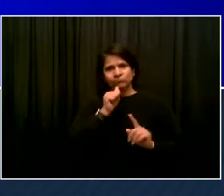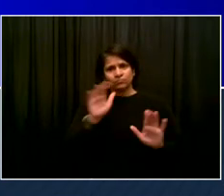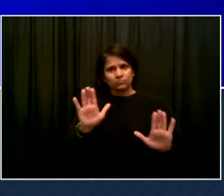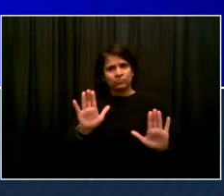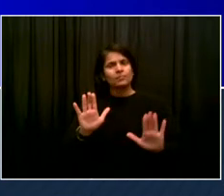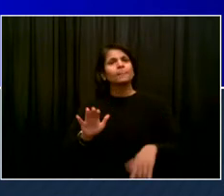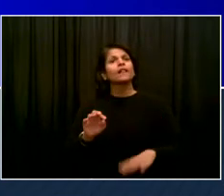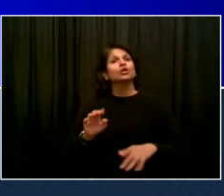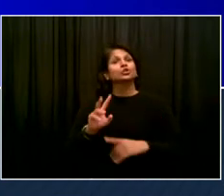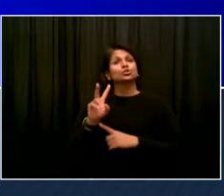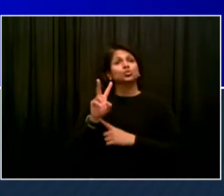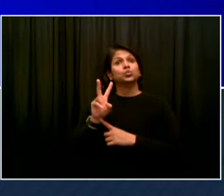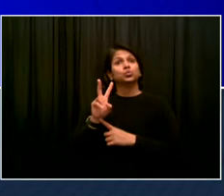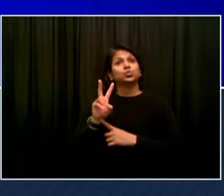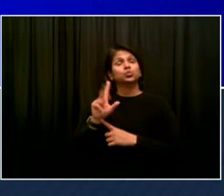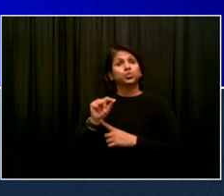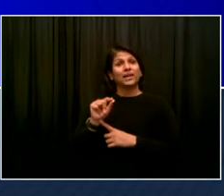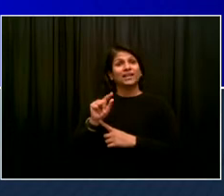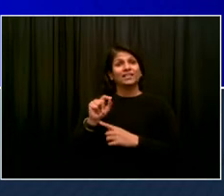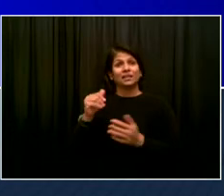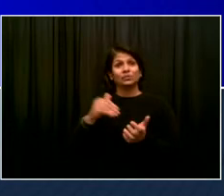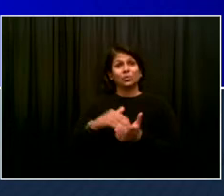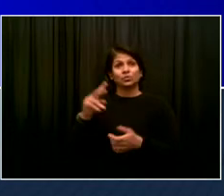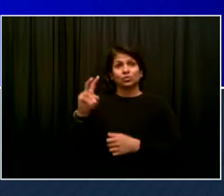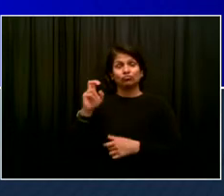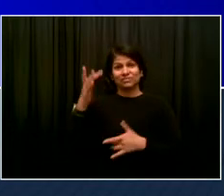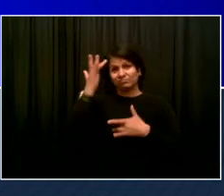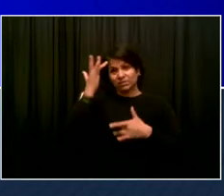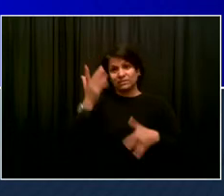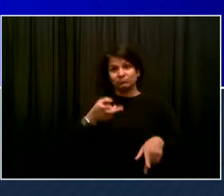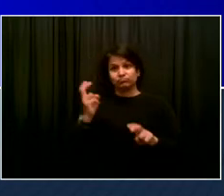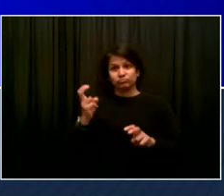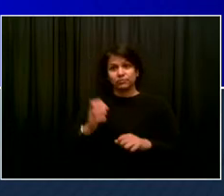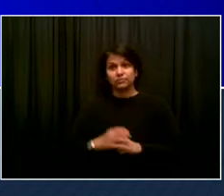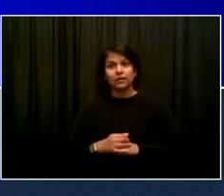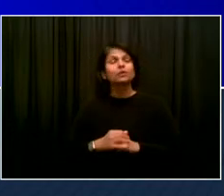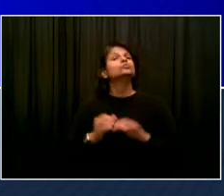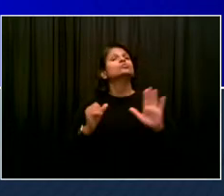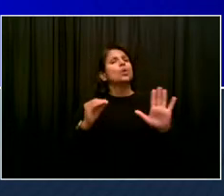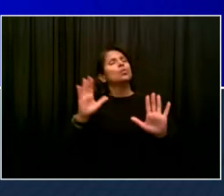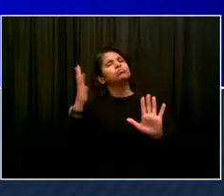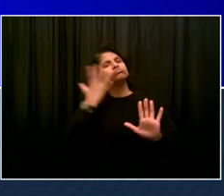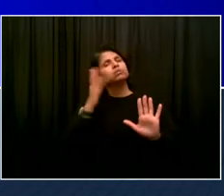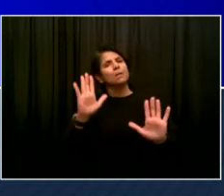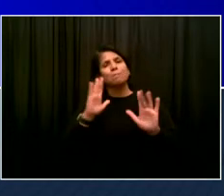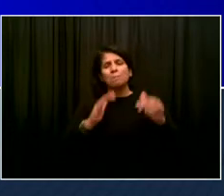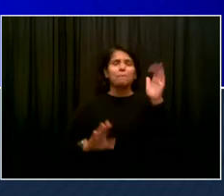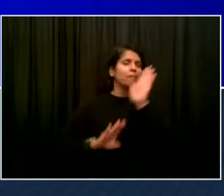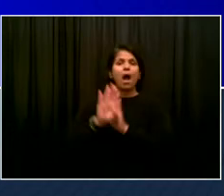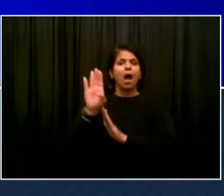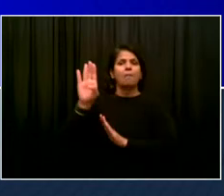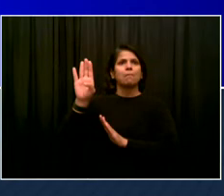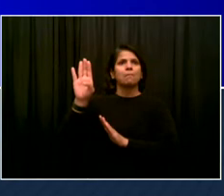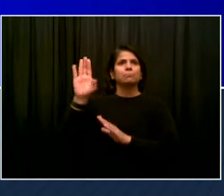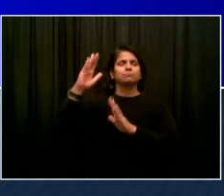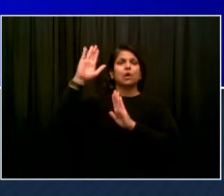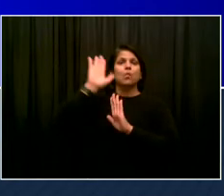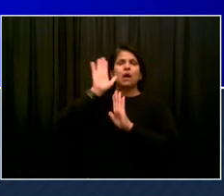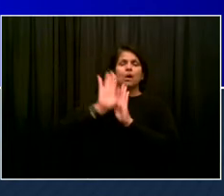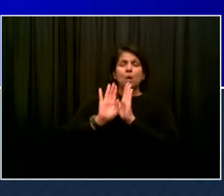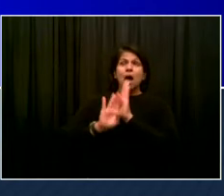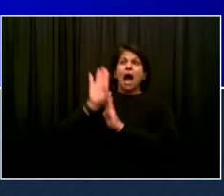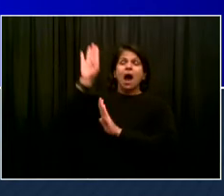20,200 cases, just a staggering number, but one that hopefully will be very, very brief. Few words in Spanish, and this is about keeping